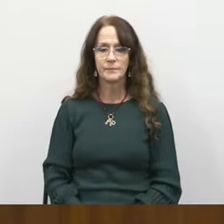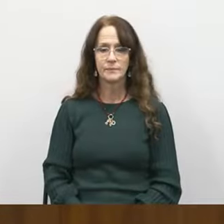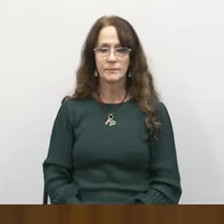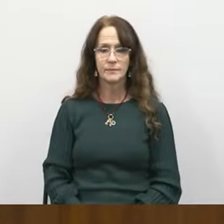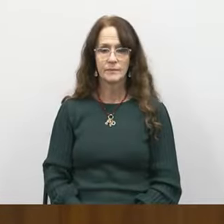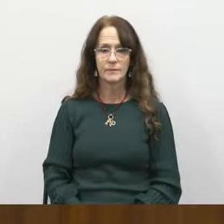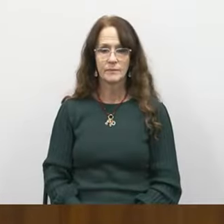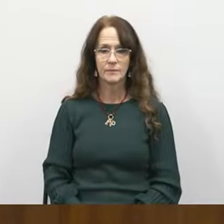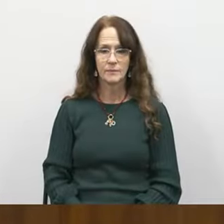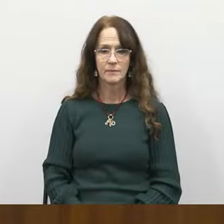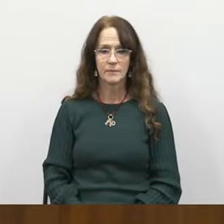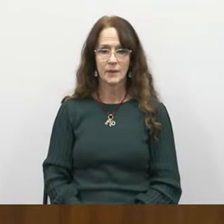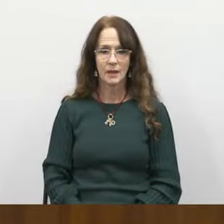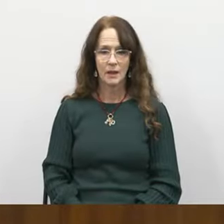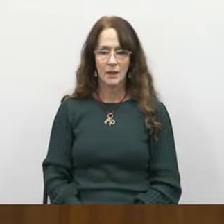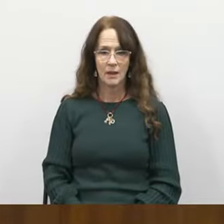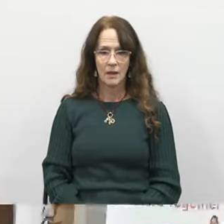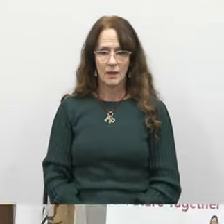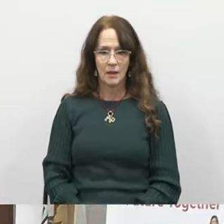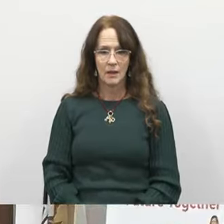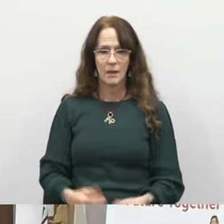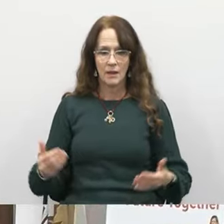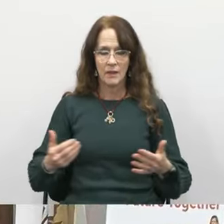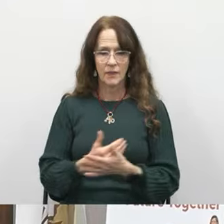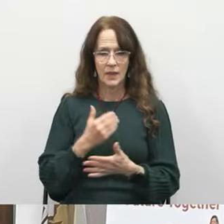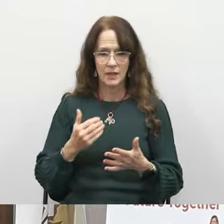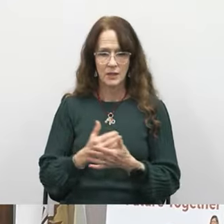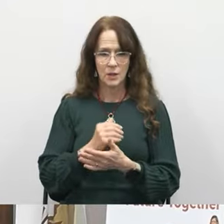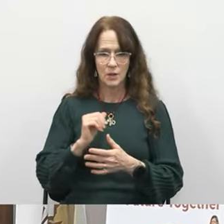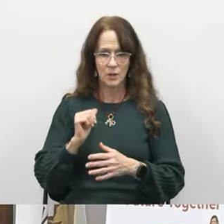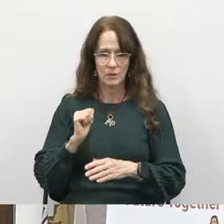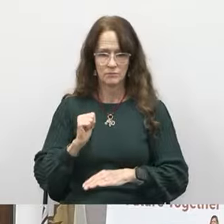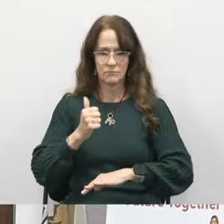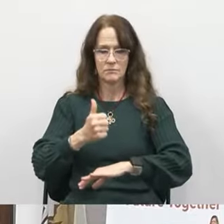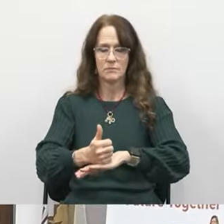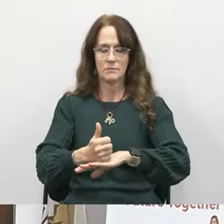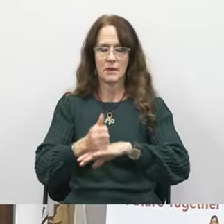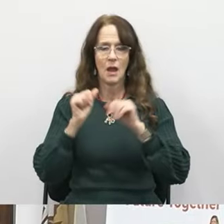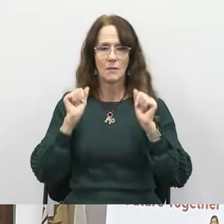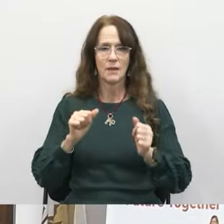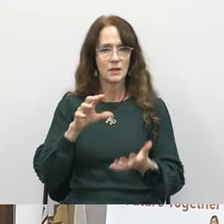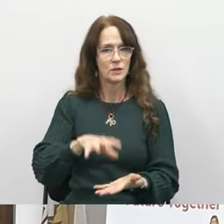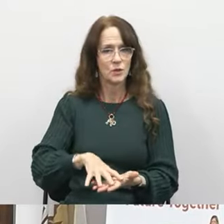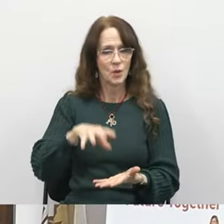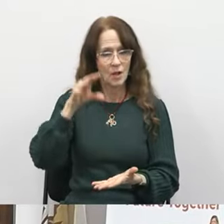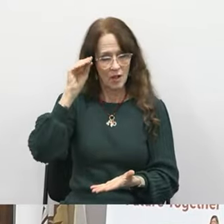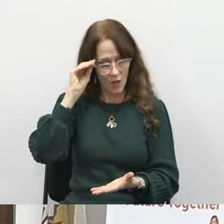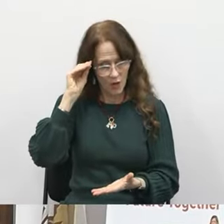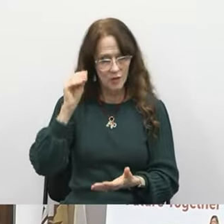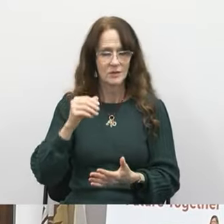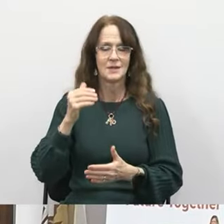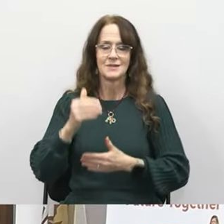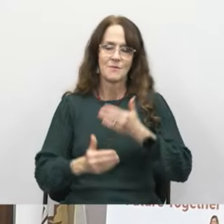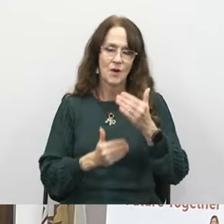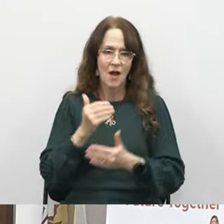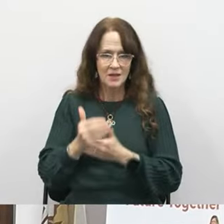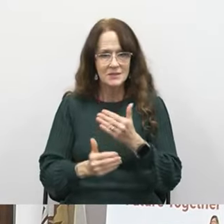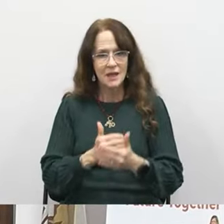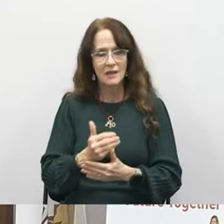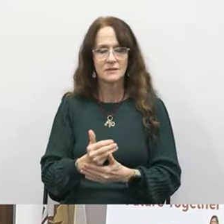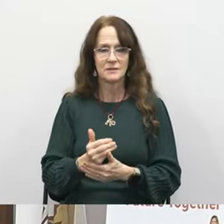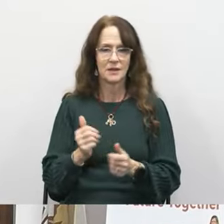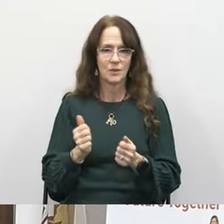Well, I think what this new framework speaks to is our ability to learn. And this is a process, as with